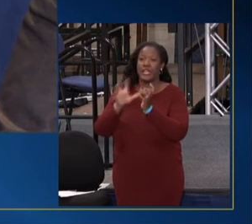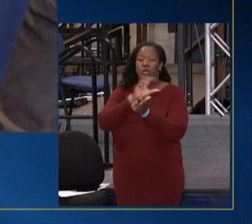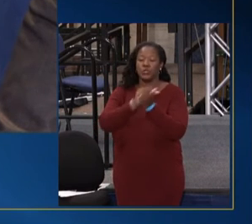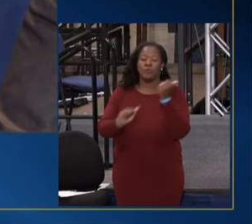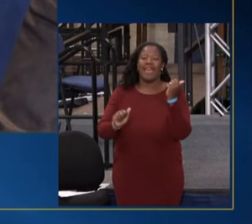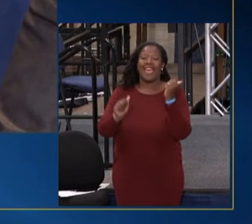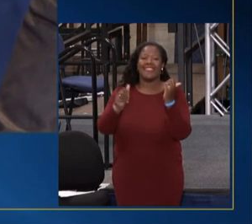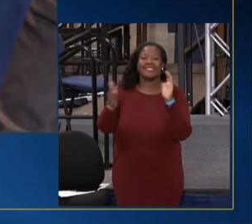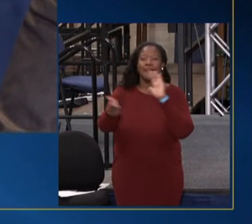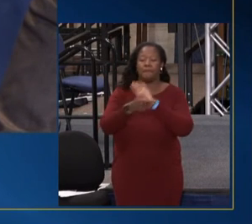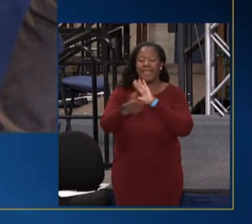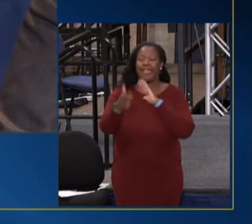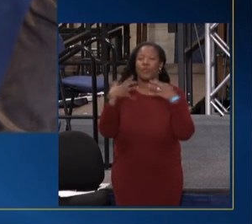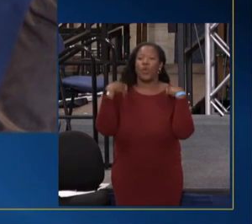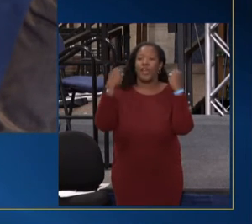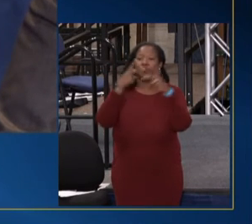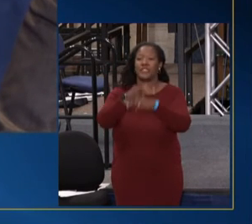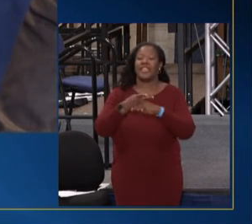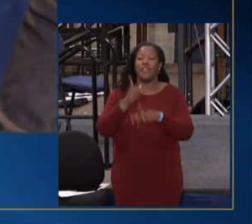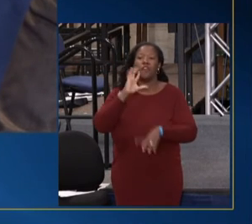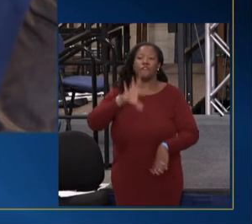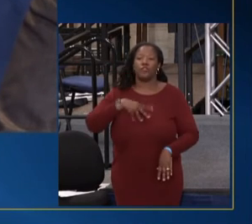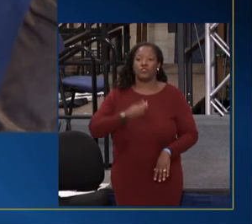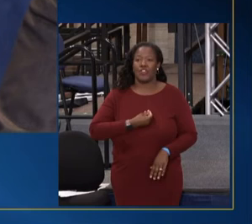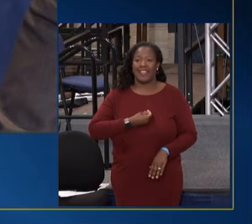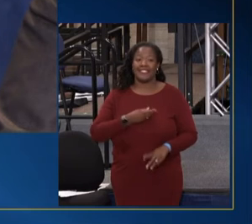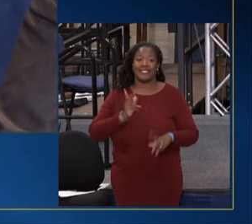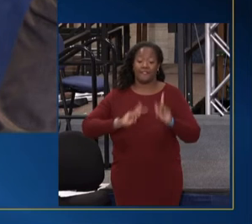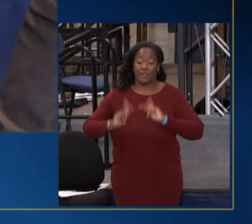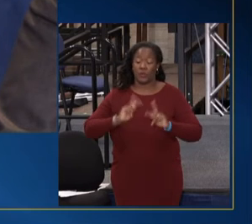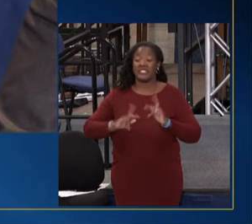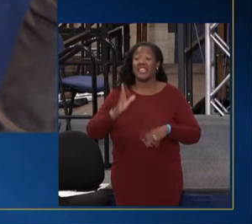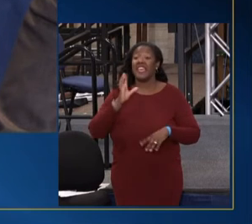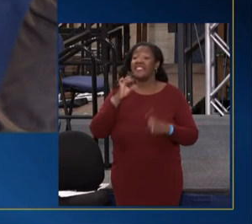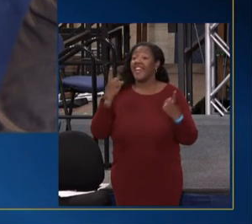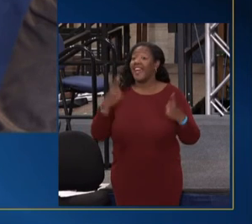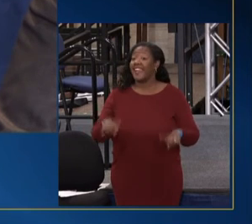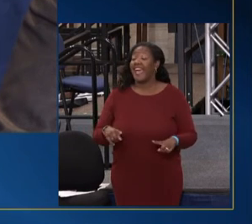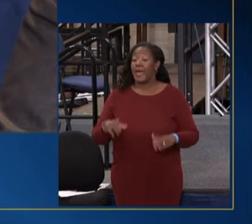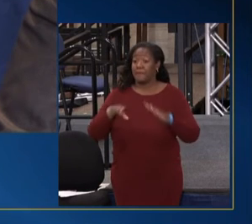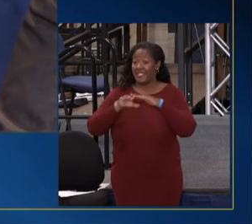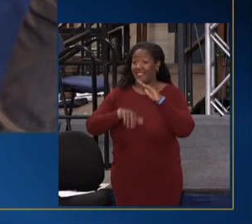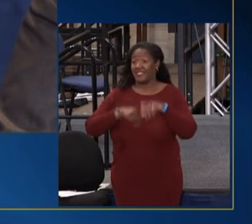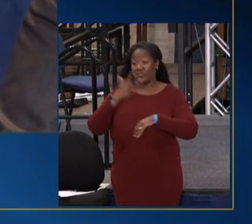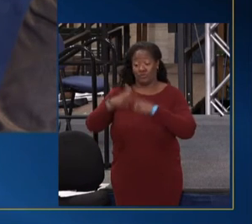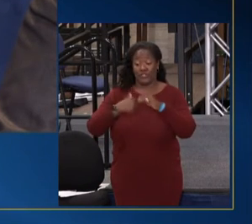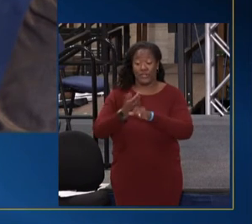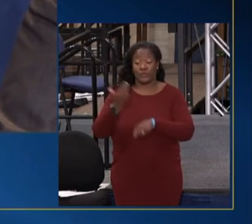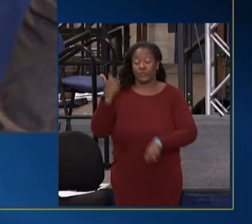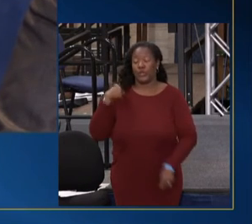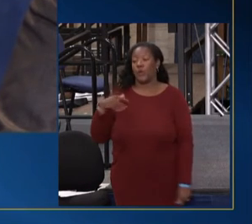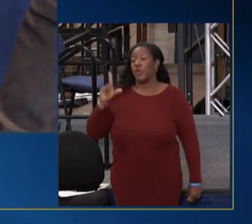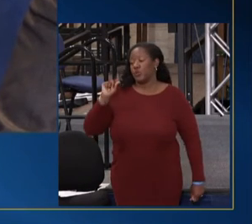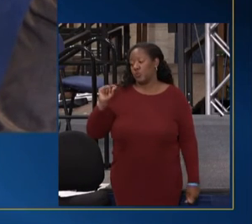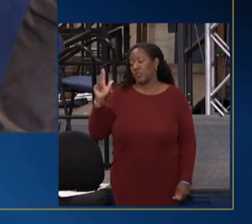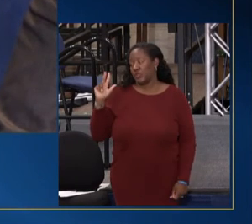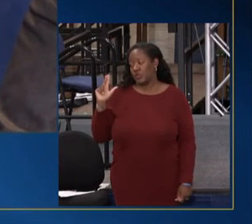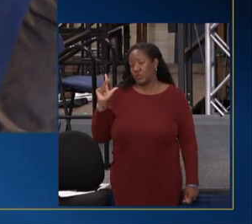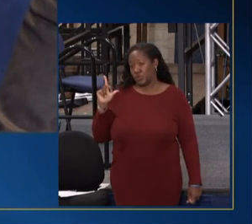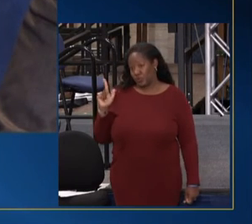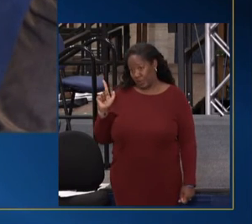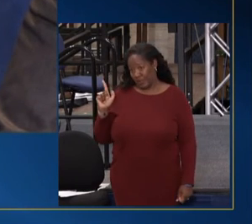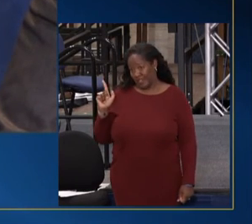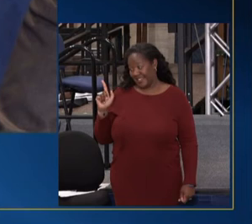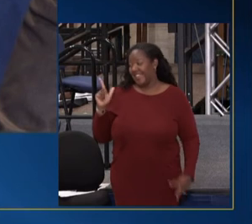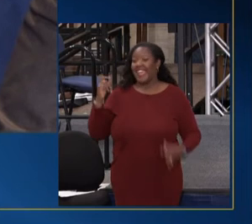healthcare for trans folks. That was 2021. That was less than 3 years ago, right? And now we're at our 20